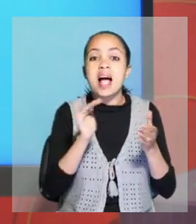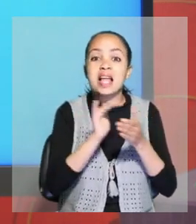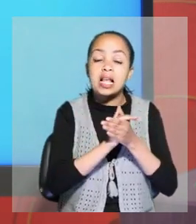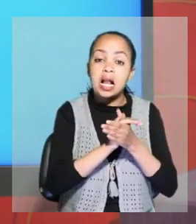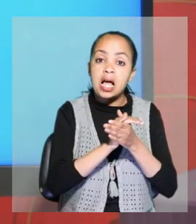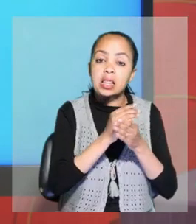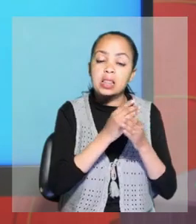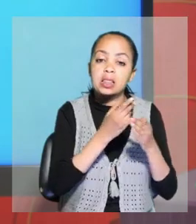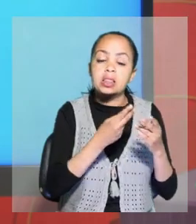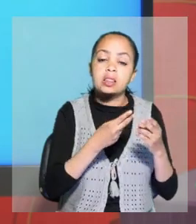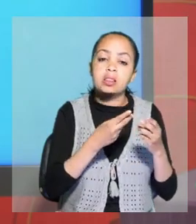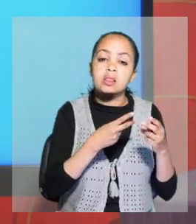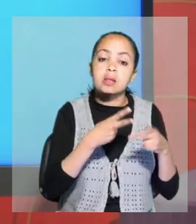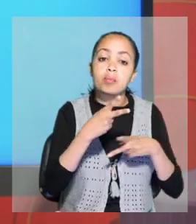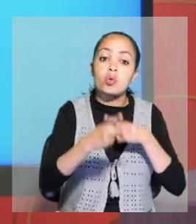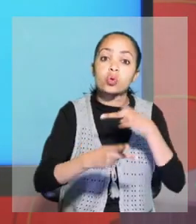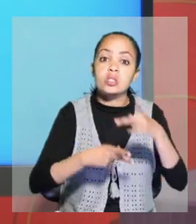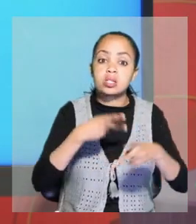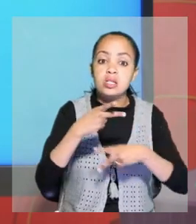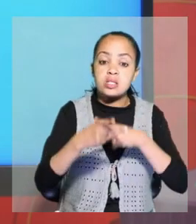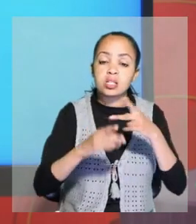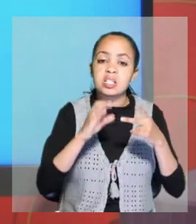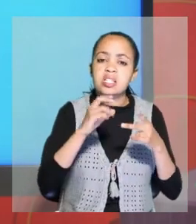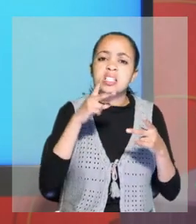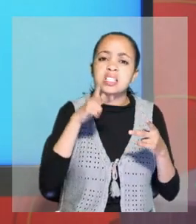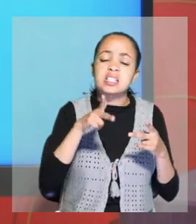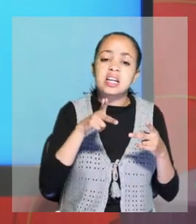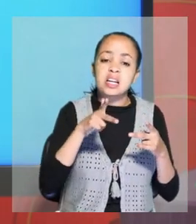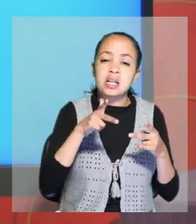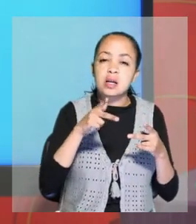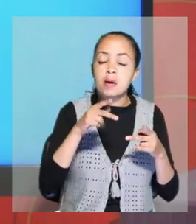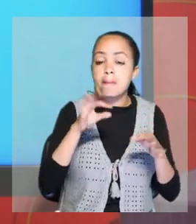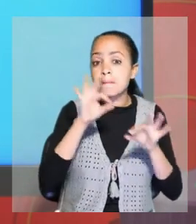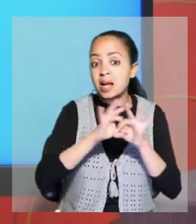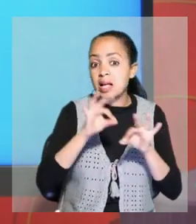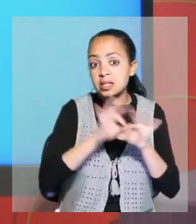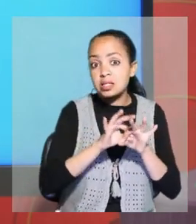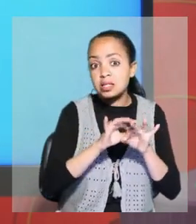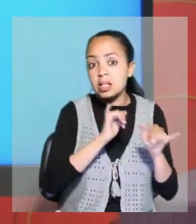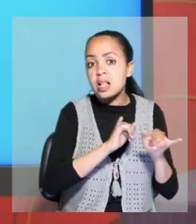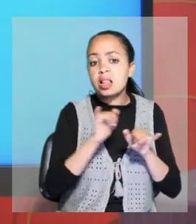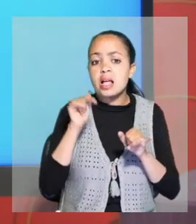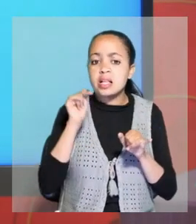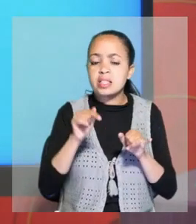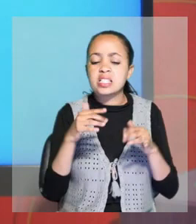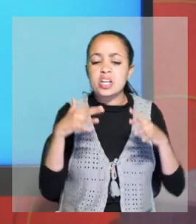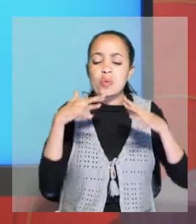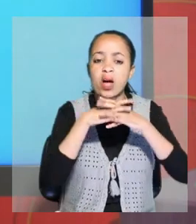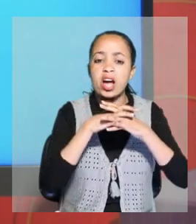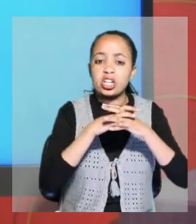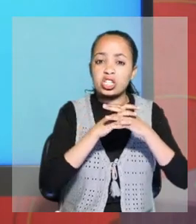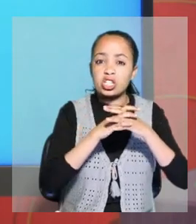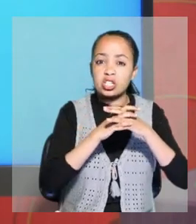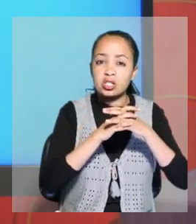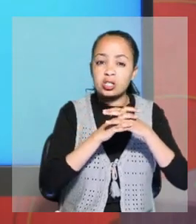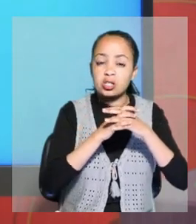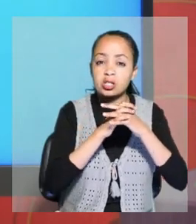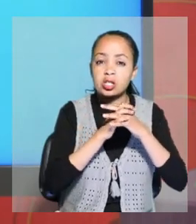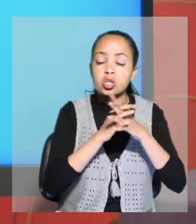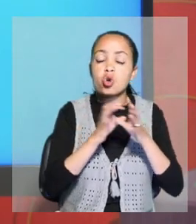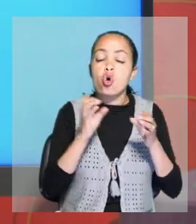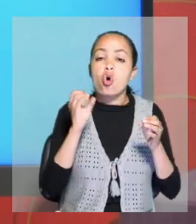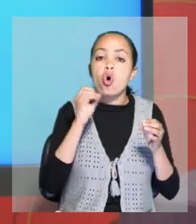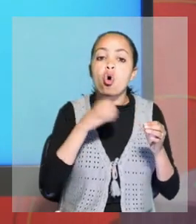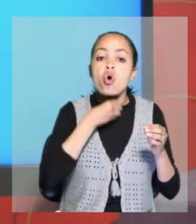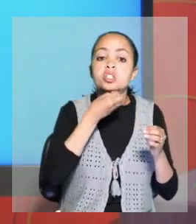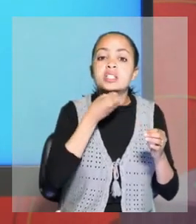process. The system by which C3 plants behave in this manner reaction between ribulose biphosphate and the